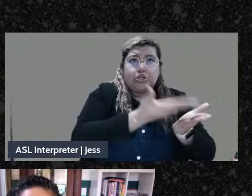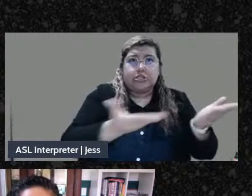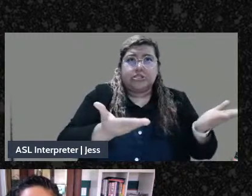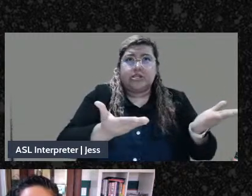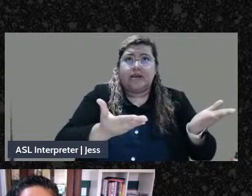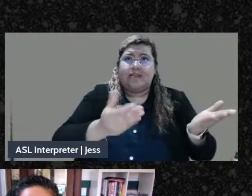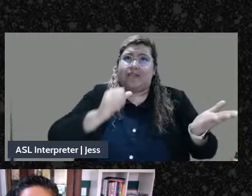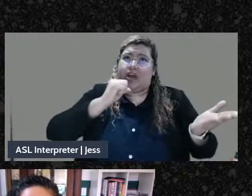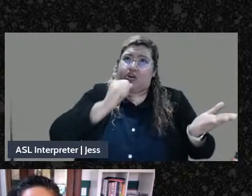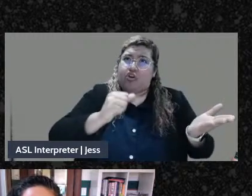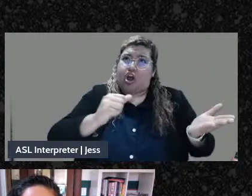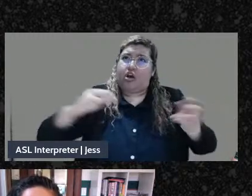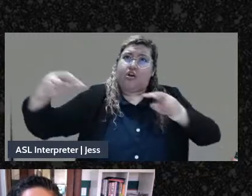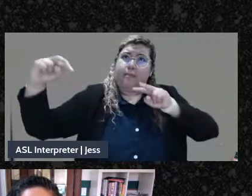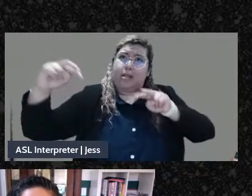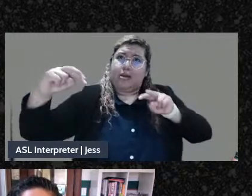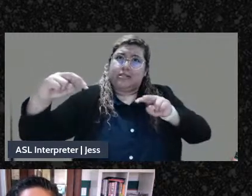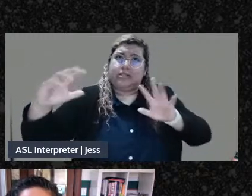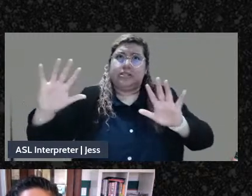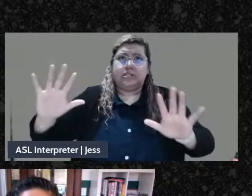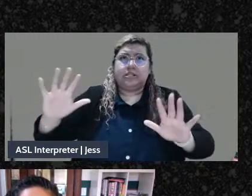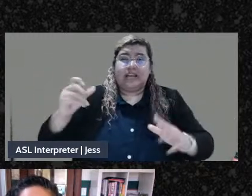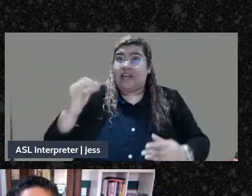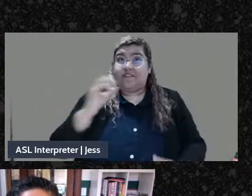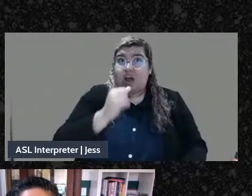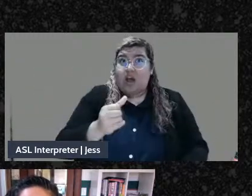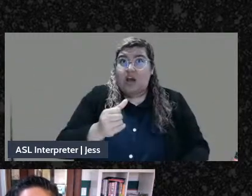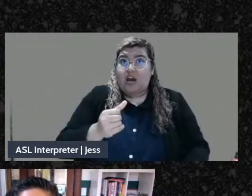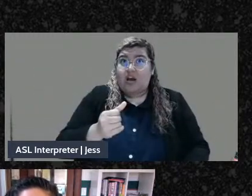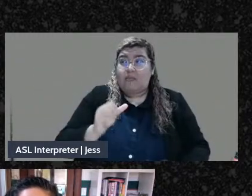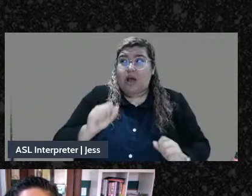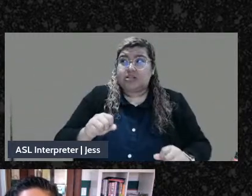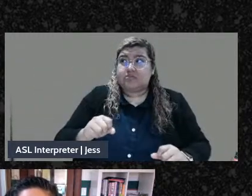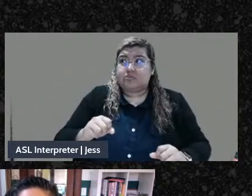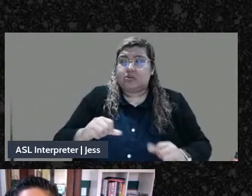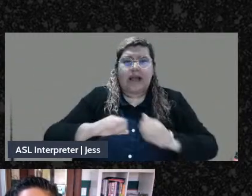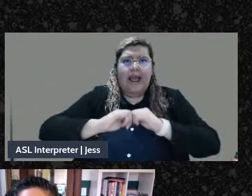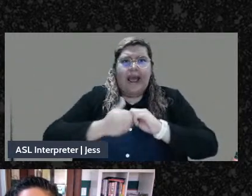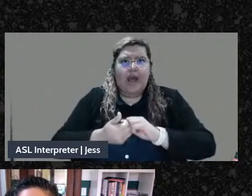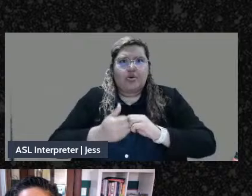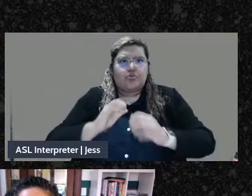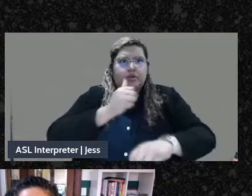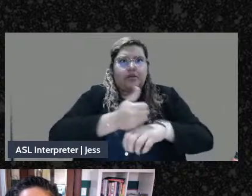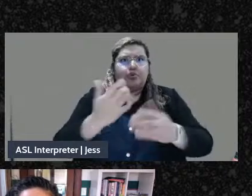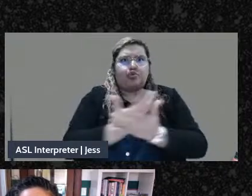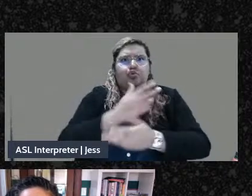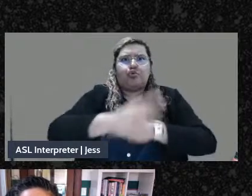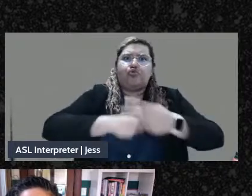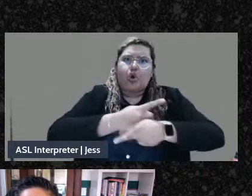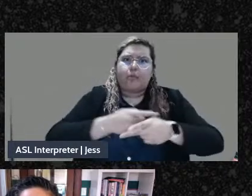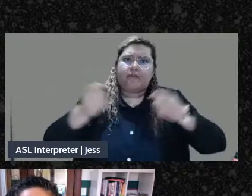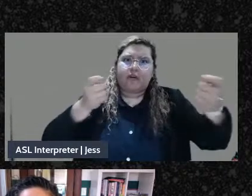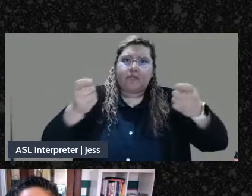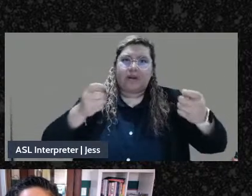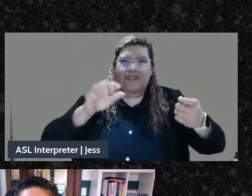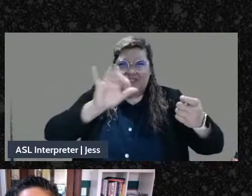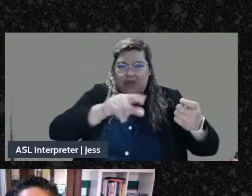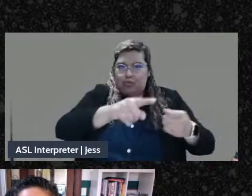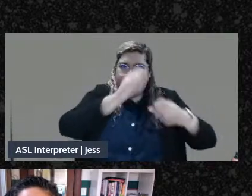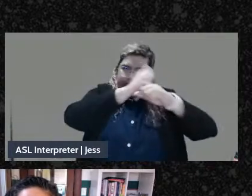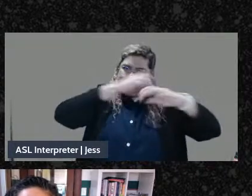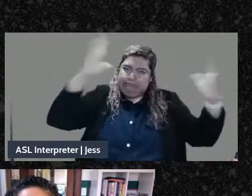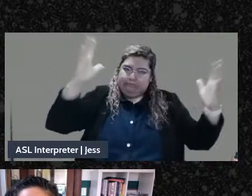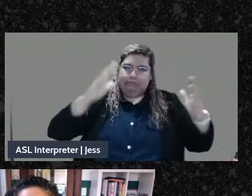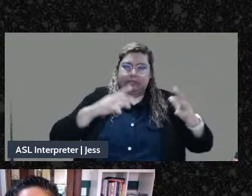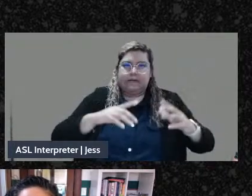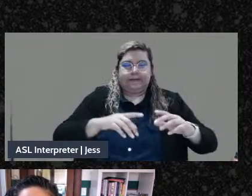we practicing new forms of governance? Those are the tensions that we're sitting in, and we have to lean into them. And I just wanted to